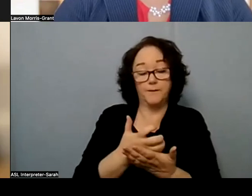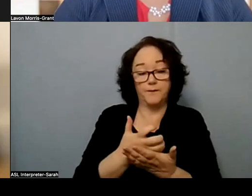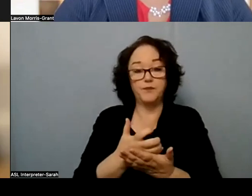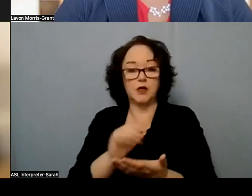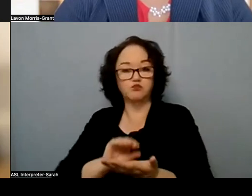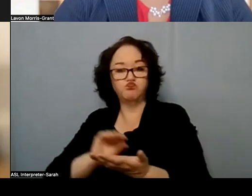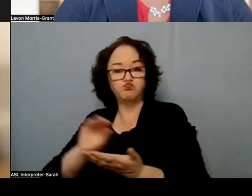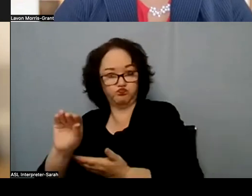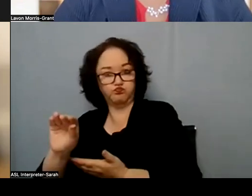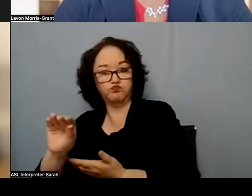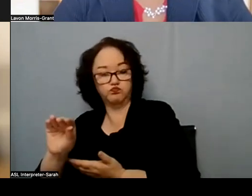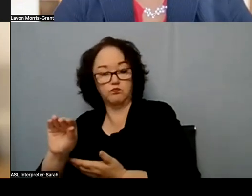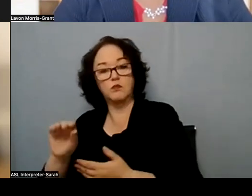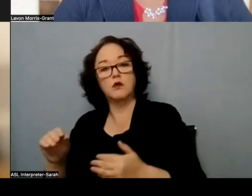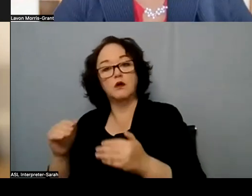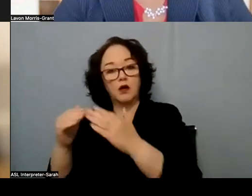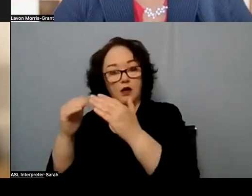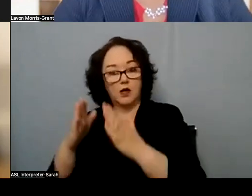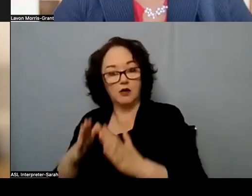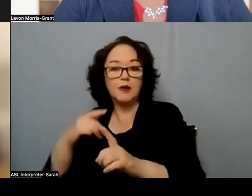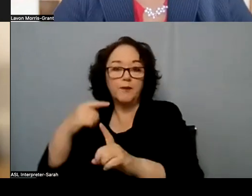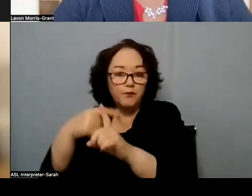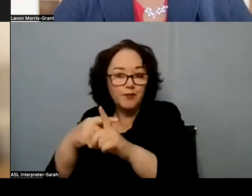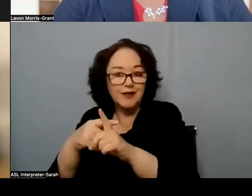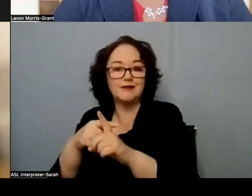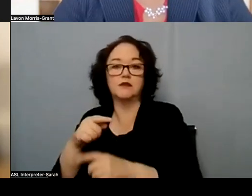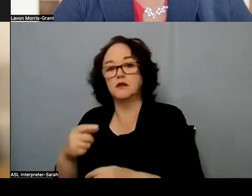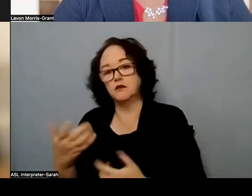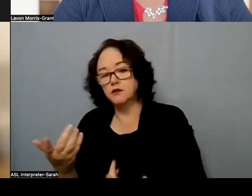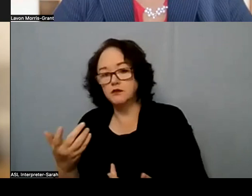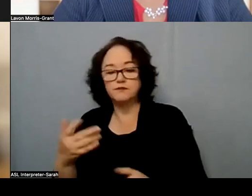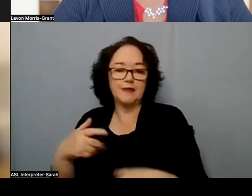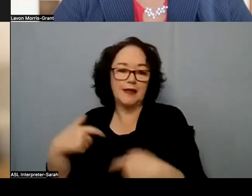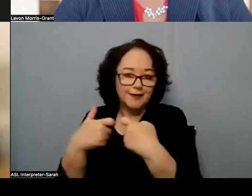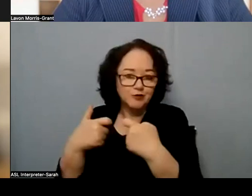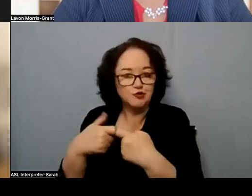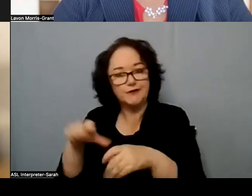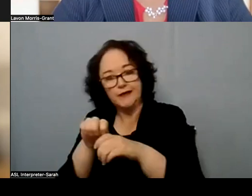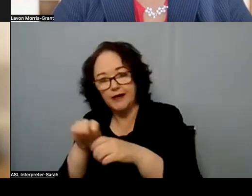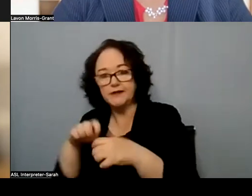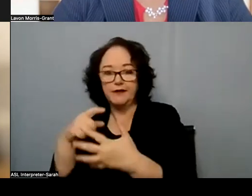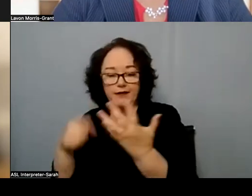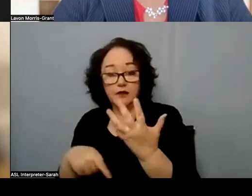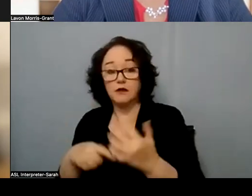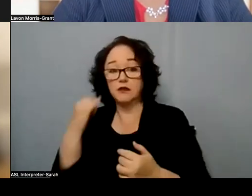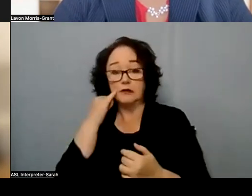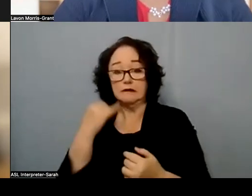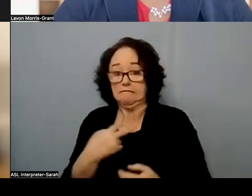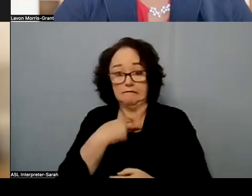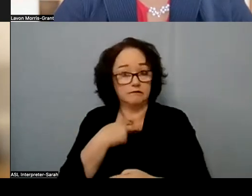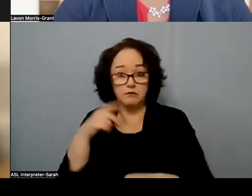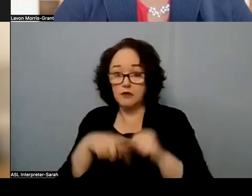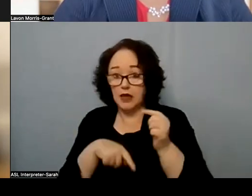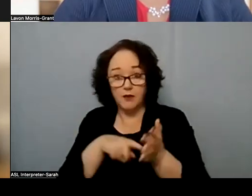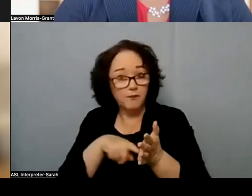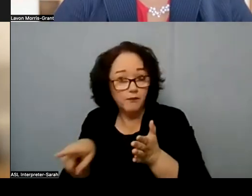includes utilities. If residents aren't able to cover their share, we have ways that we can, we have